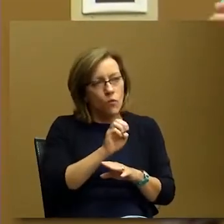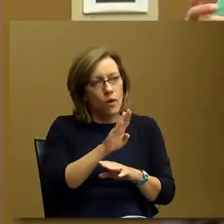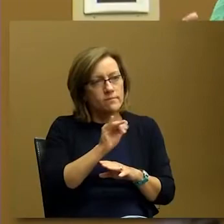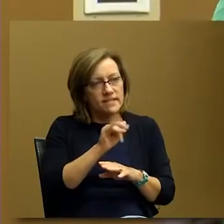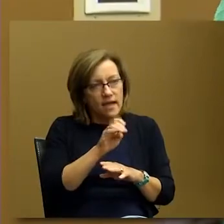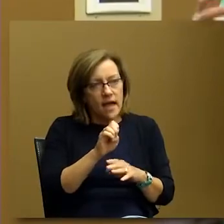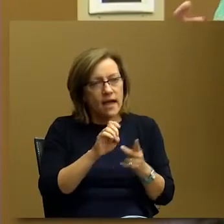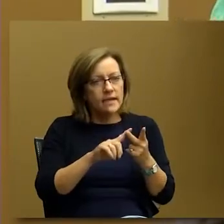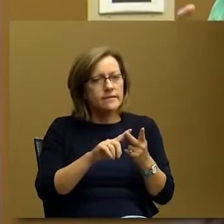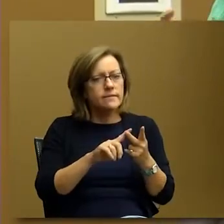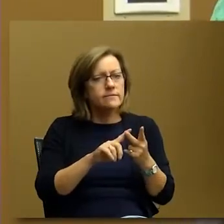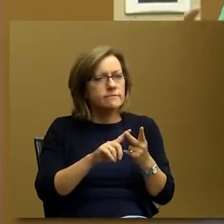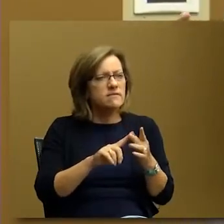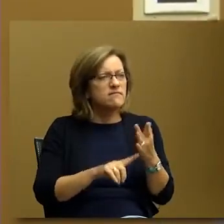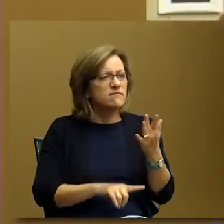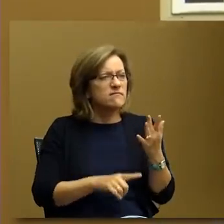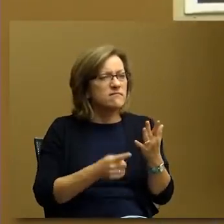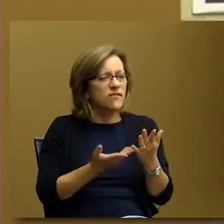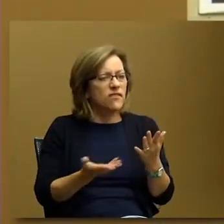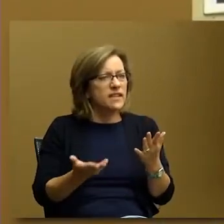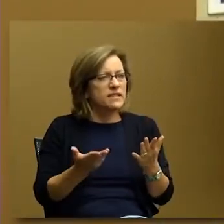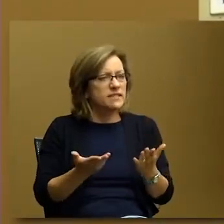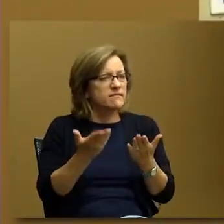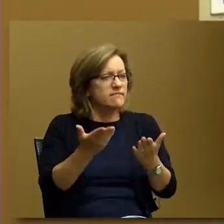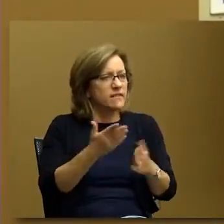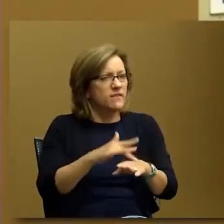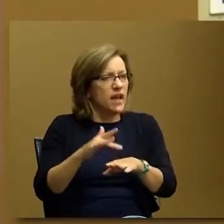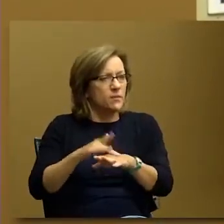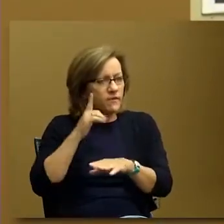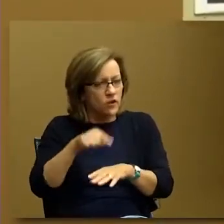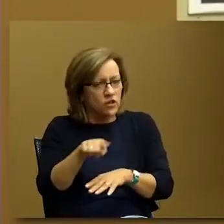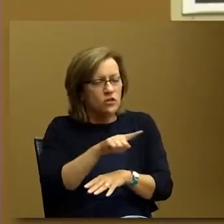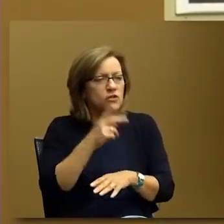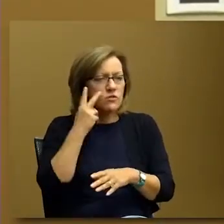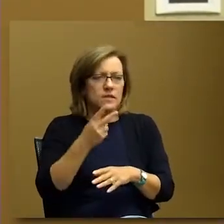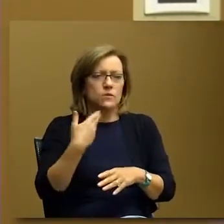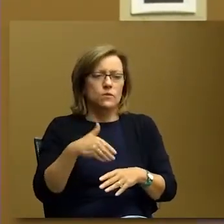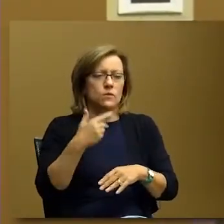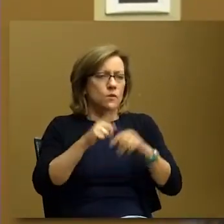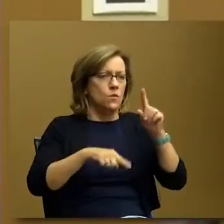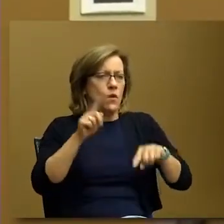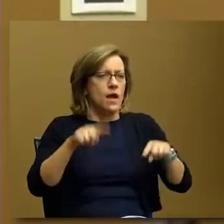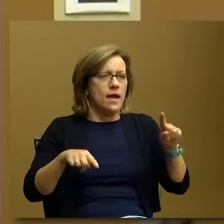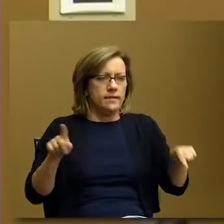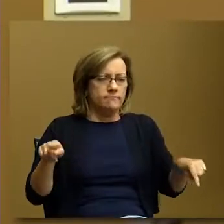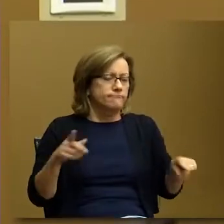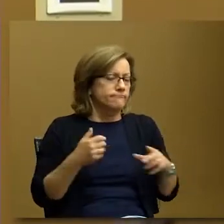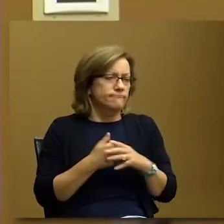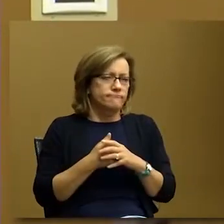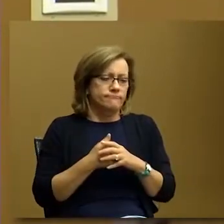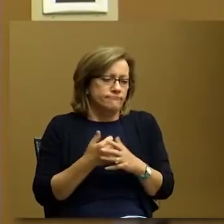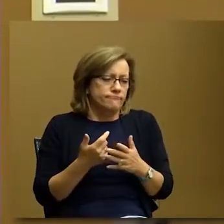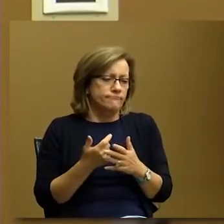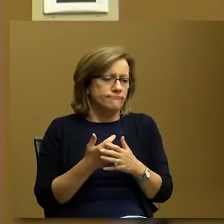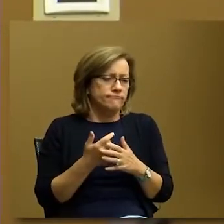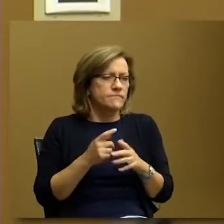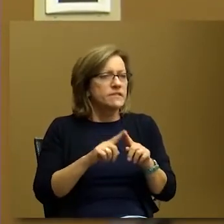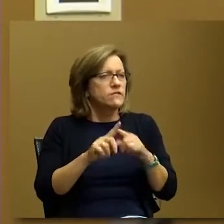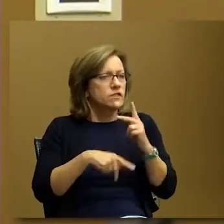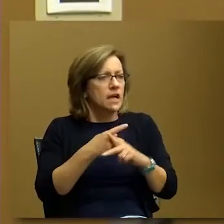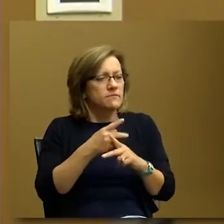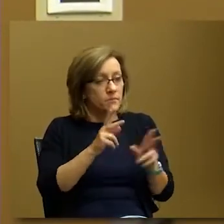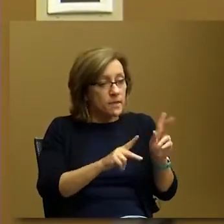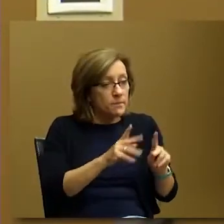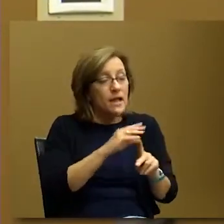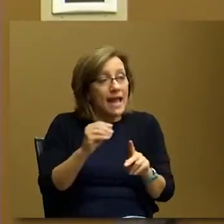have, then I think you're going to see that there's a wide array of folks and resources